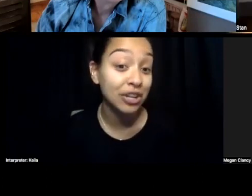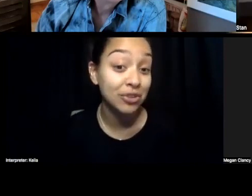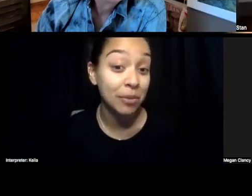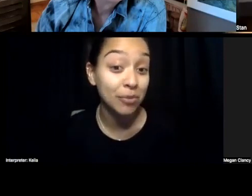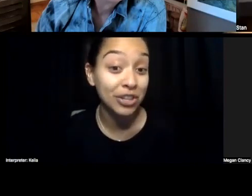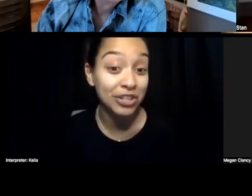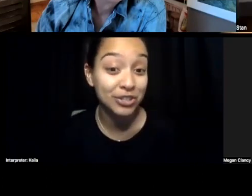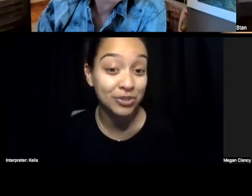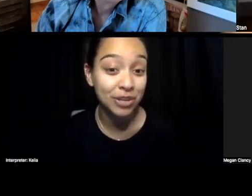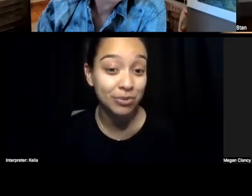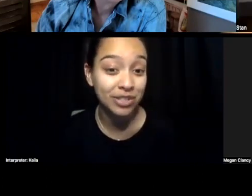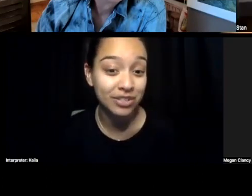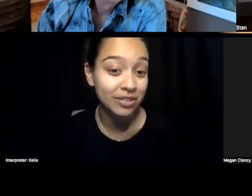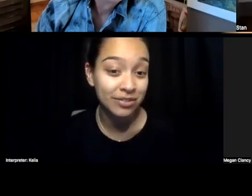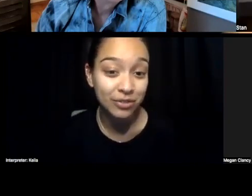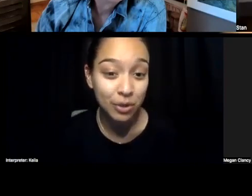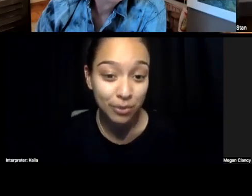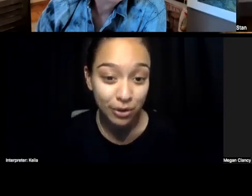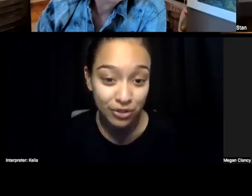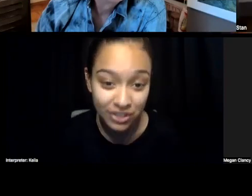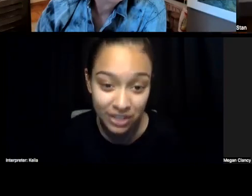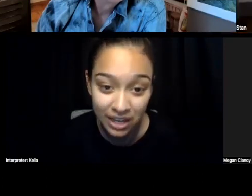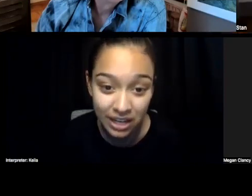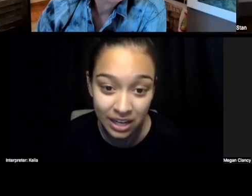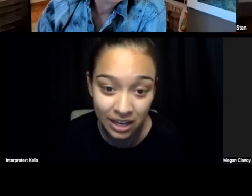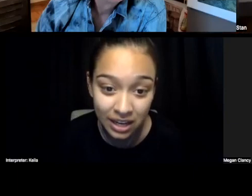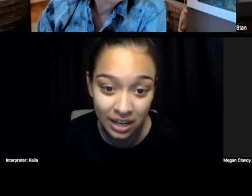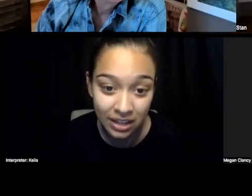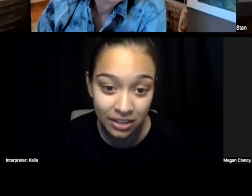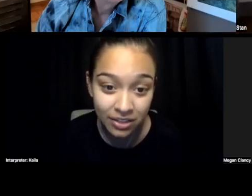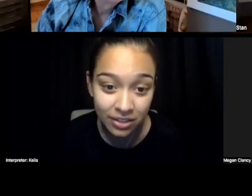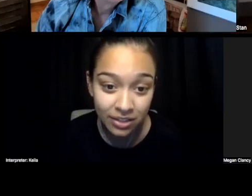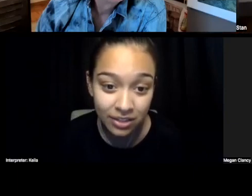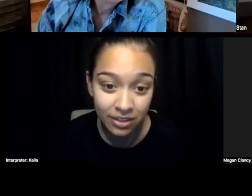how can you come up with a good script? What's your approach?